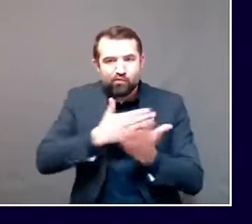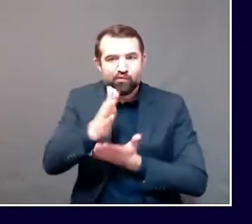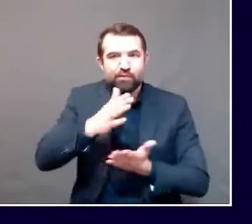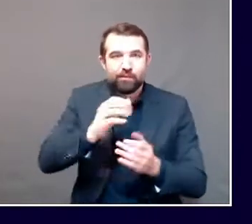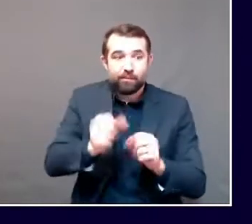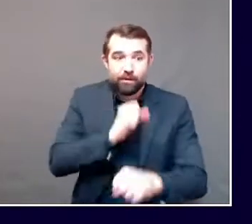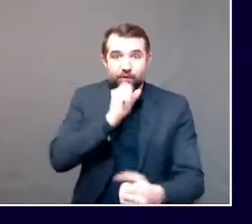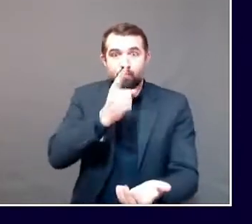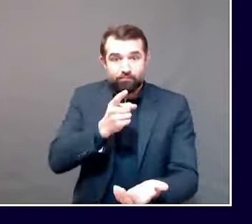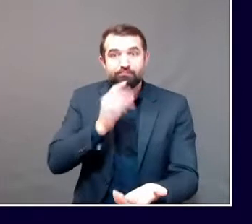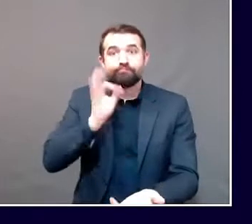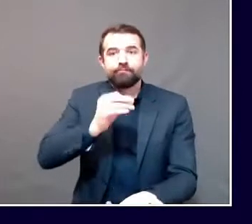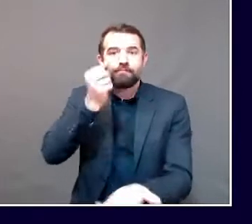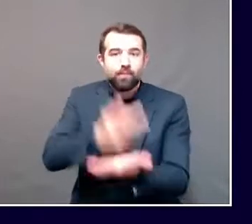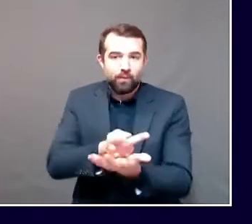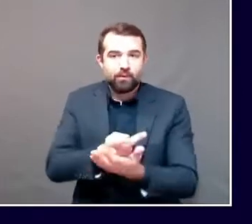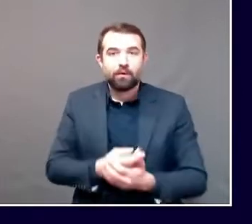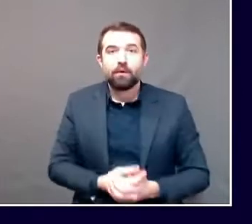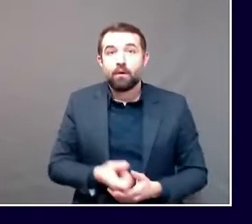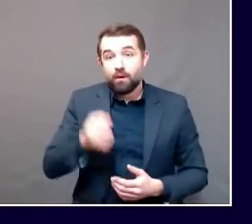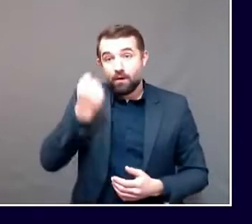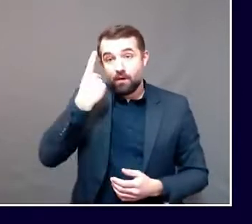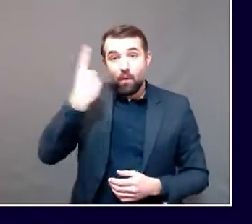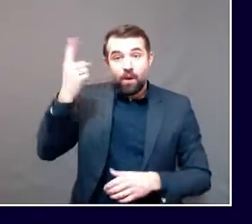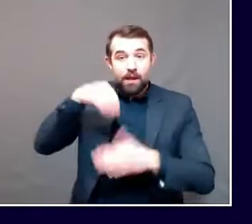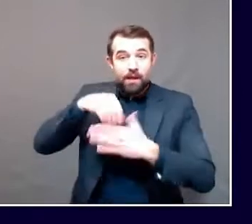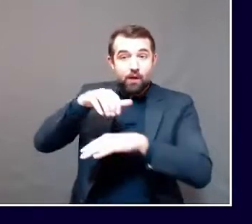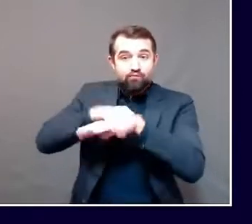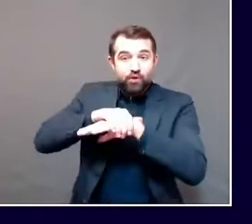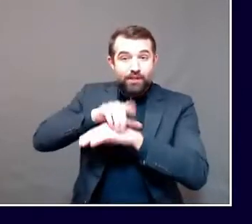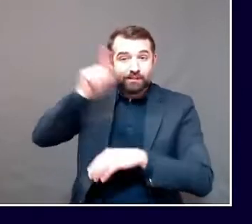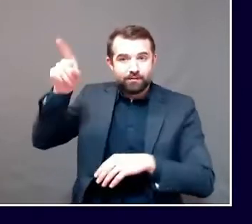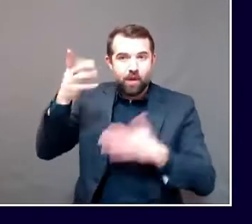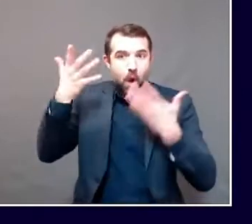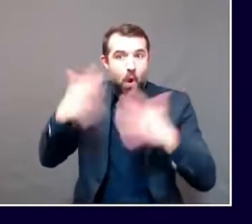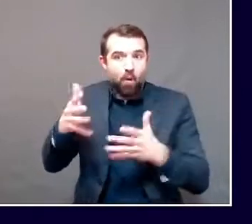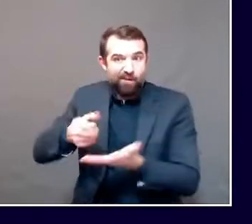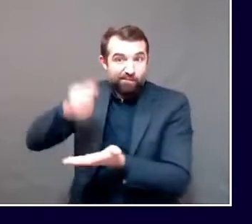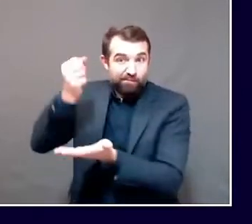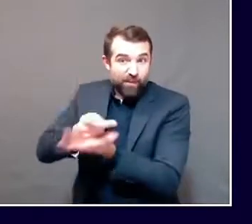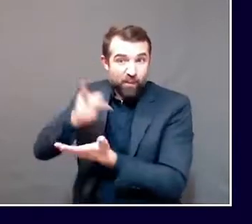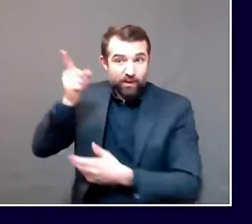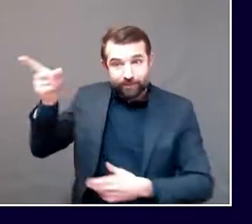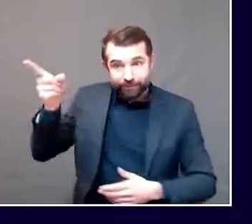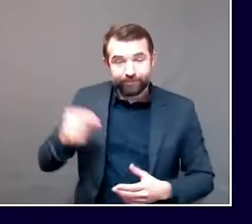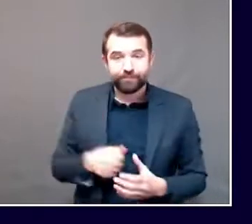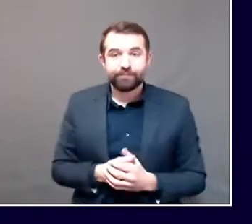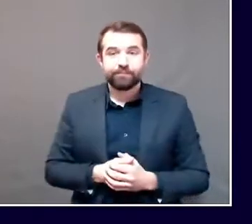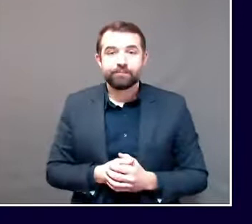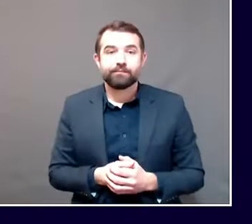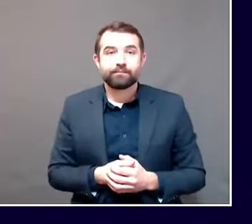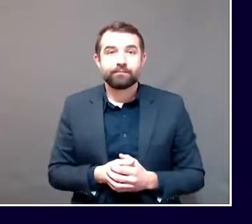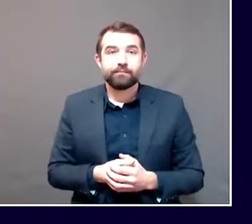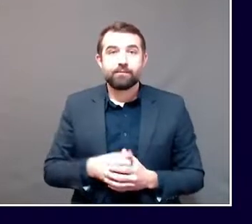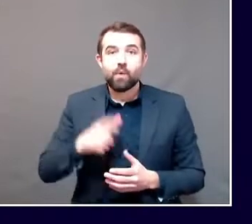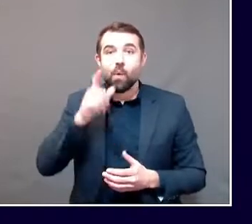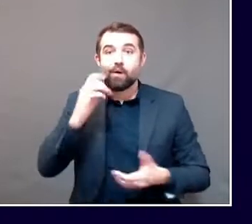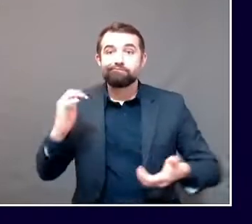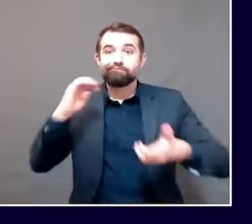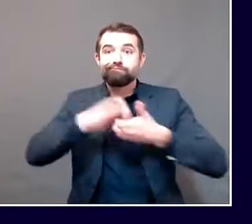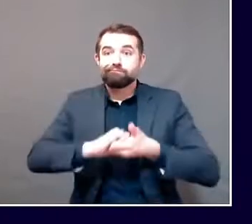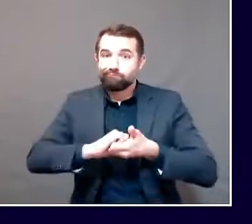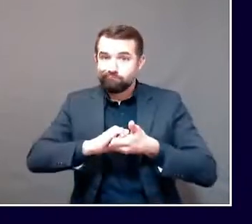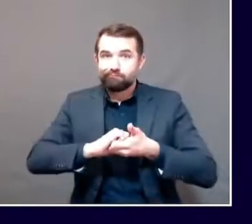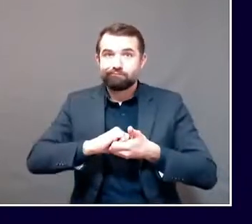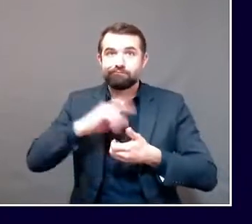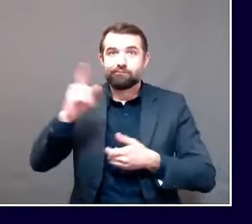the UK. And that's a vaccine that's been developed in joint partnership between Oxford University and